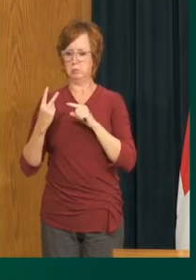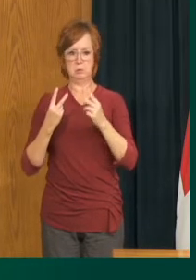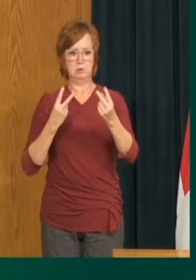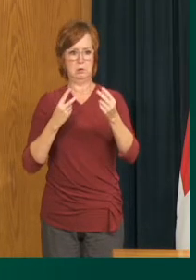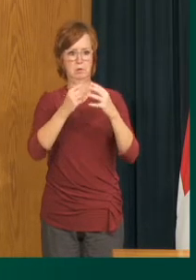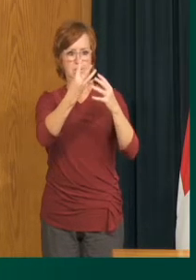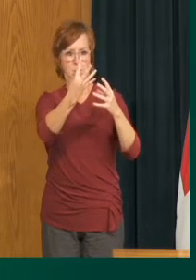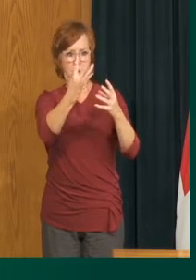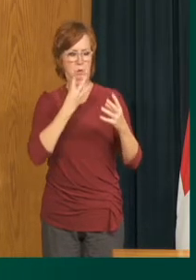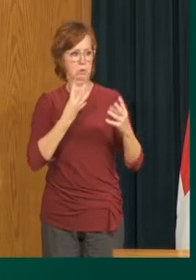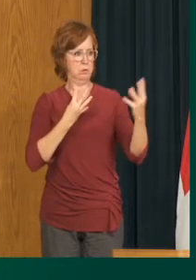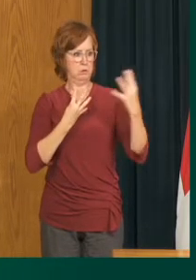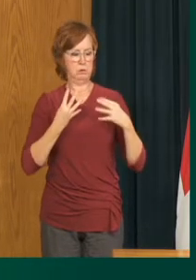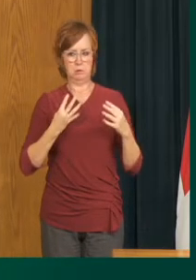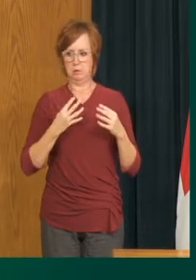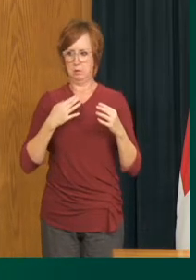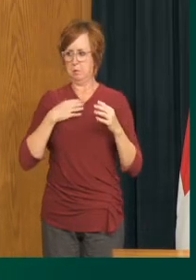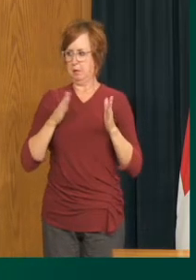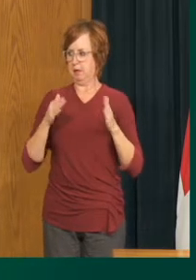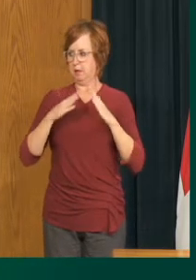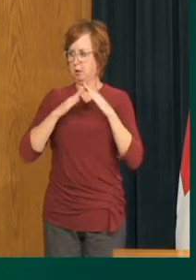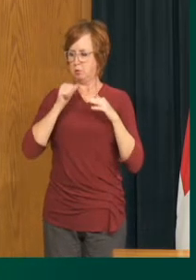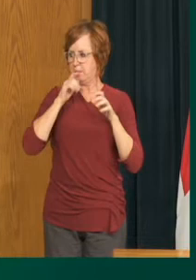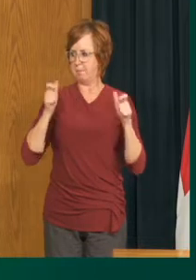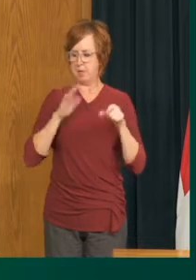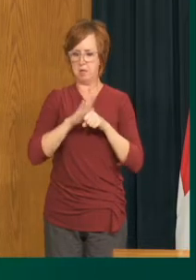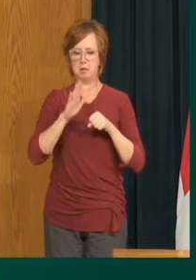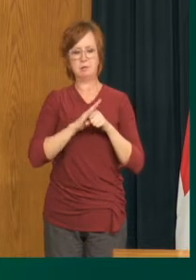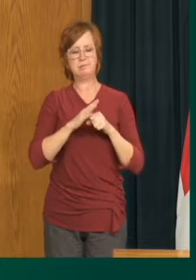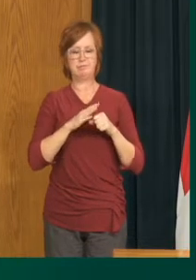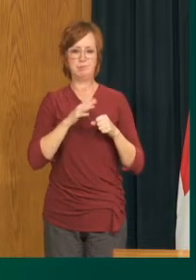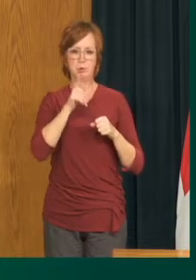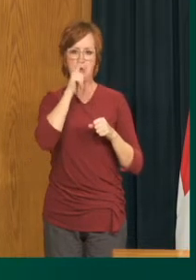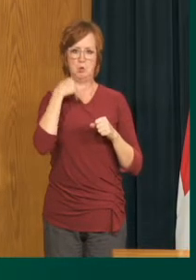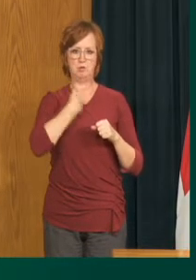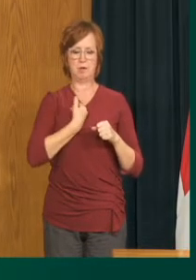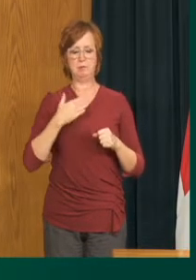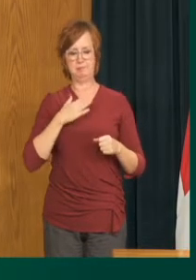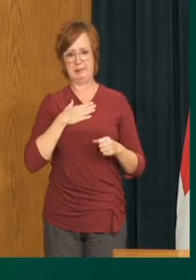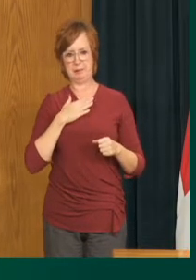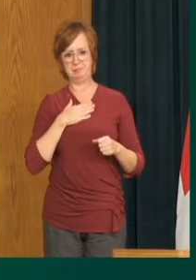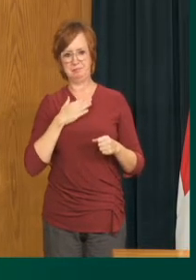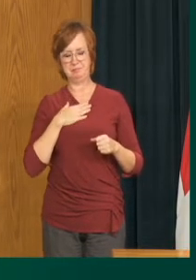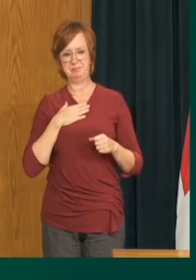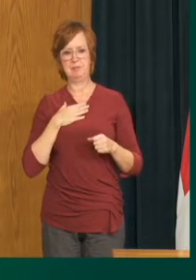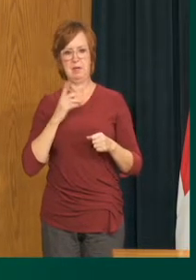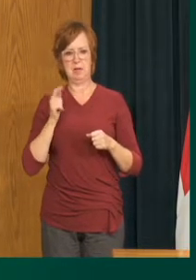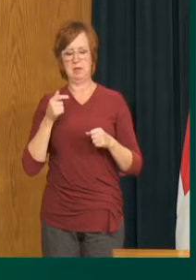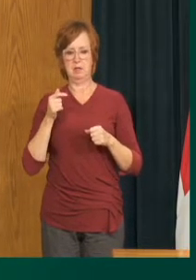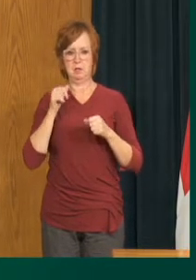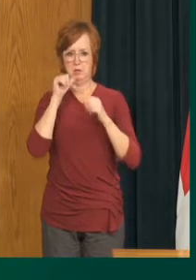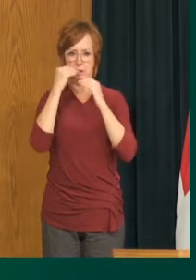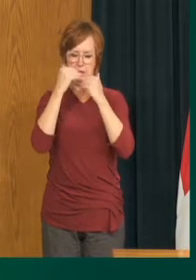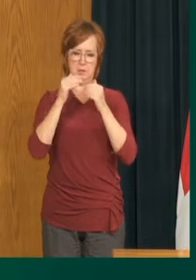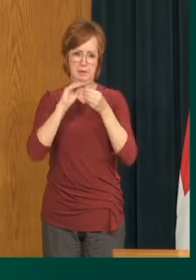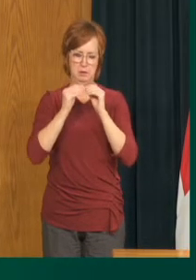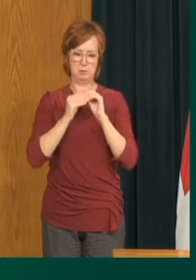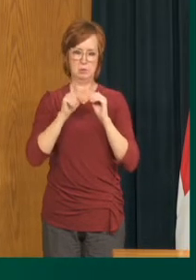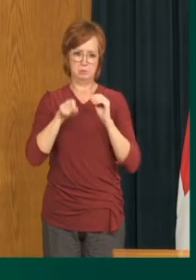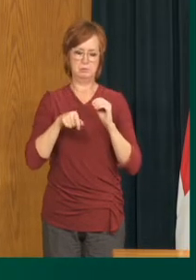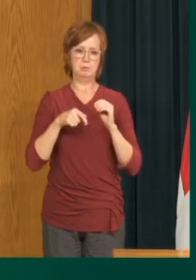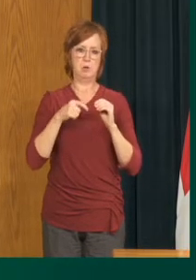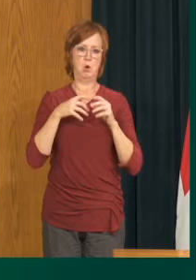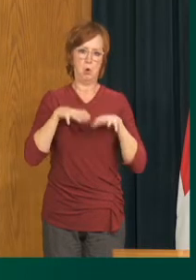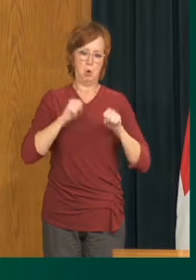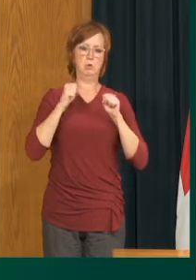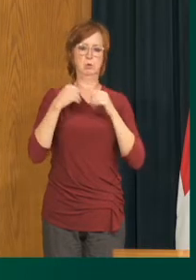people show up? And we need to start thinking about that because I think what we have seen, and I'm not going to talk about this specific event, but what